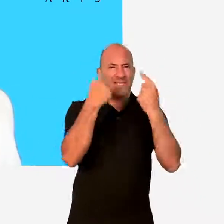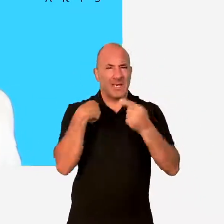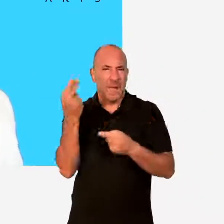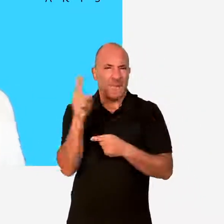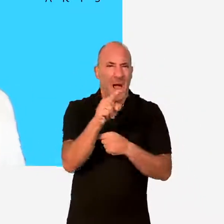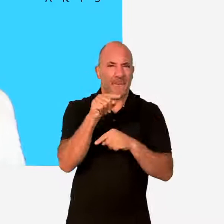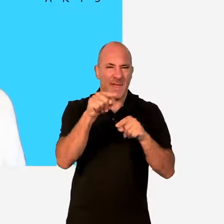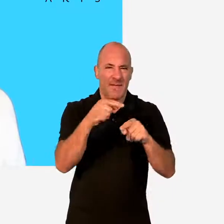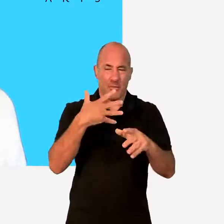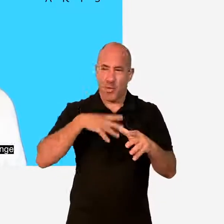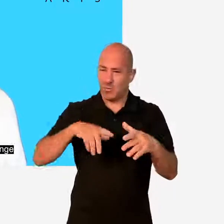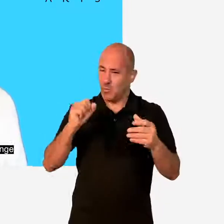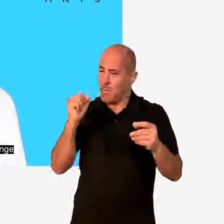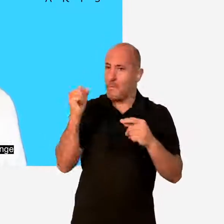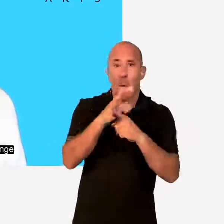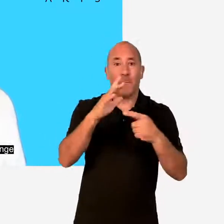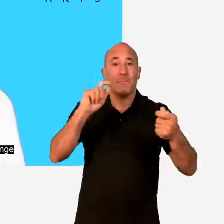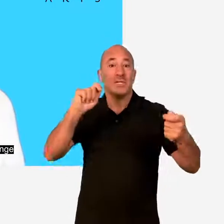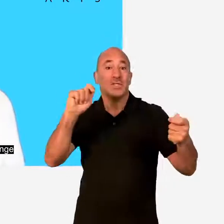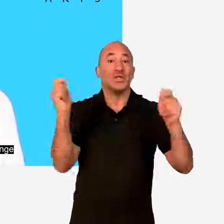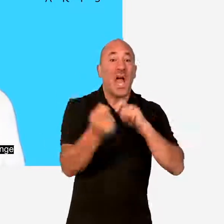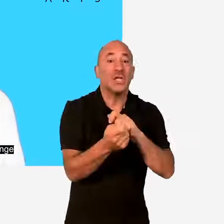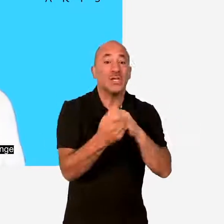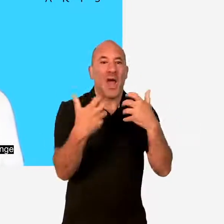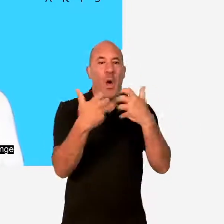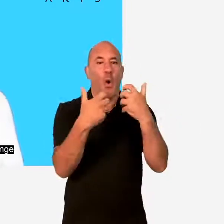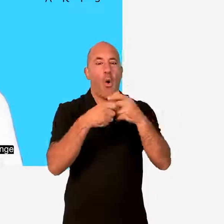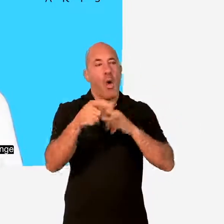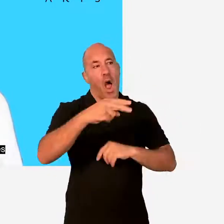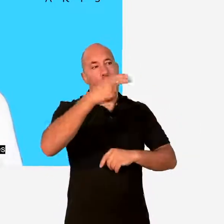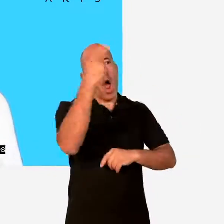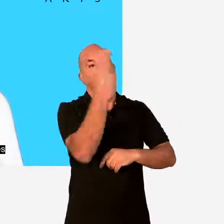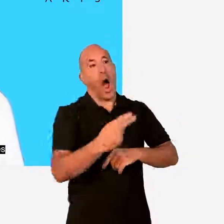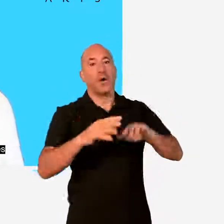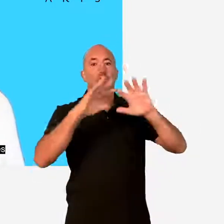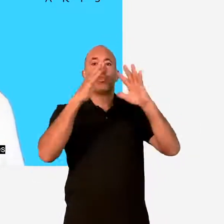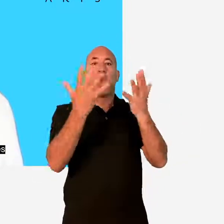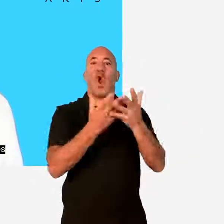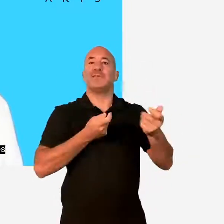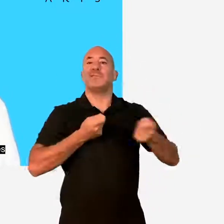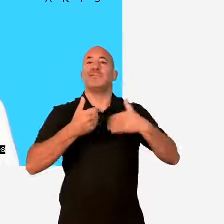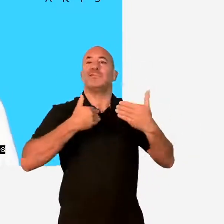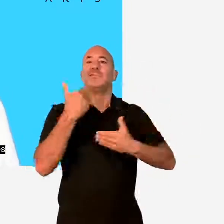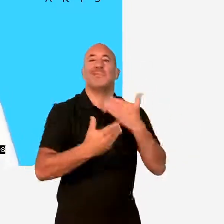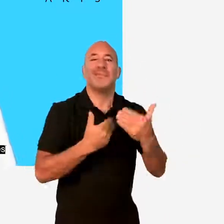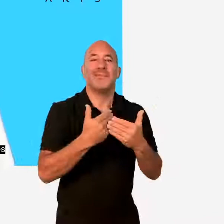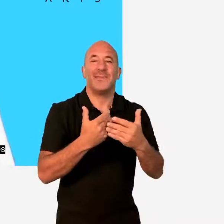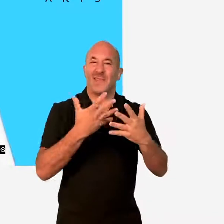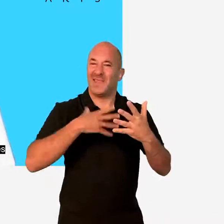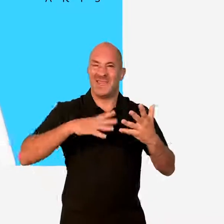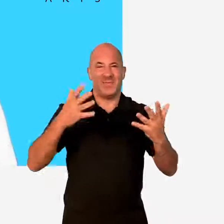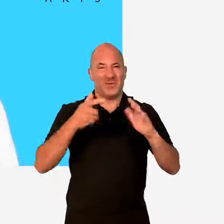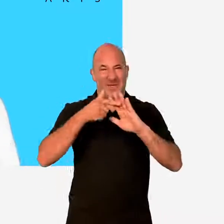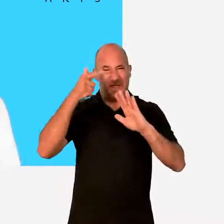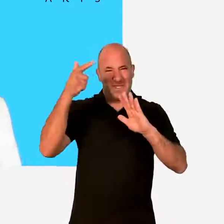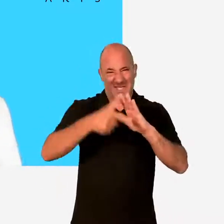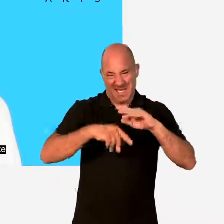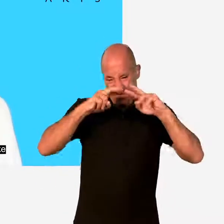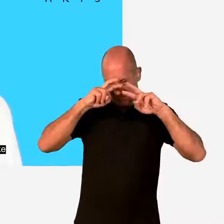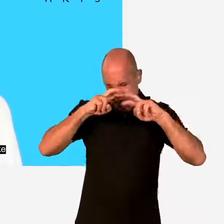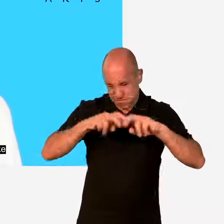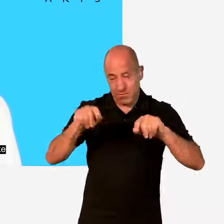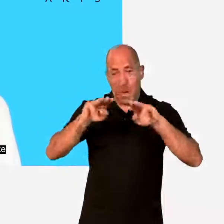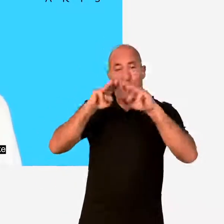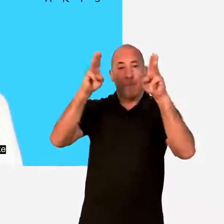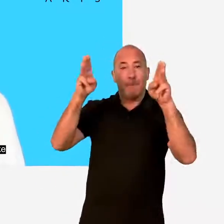the idea that if we really want to see significant change in the way that the art world operates, then